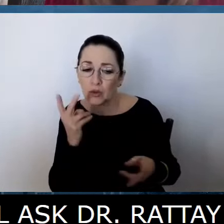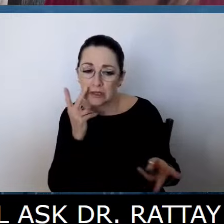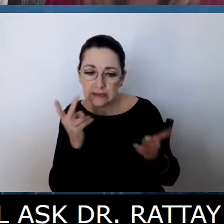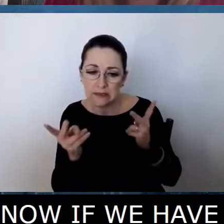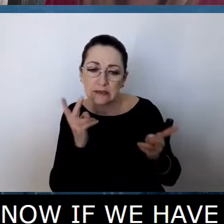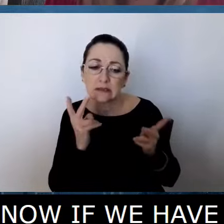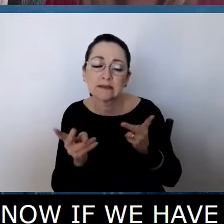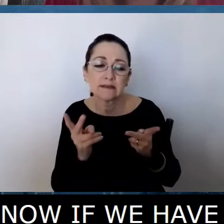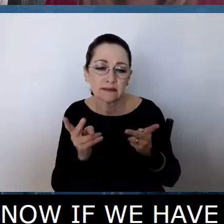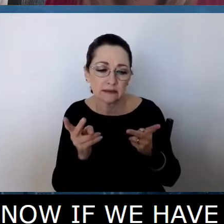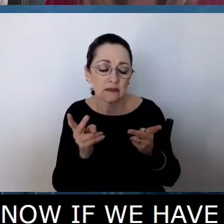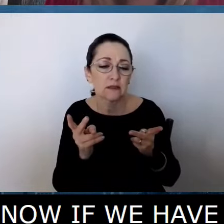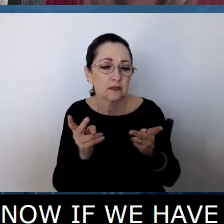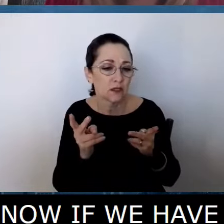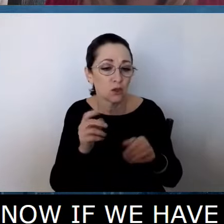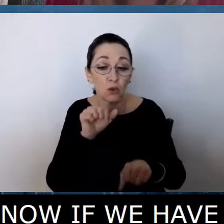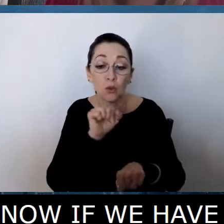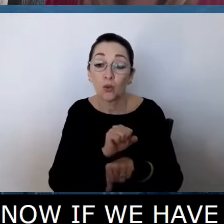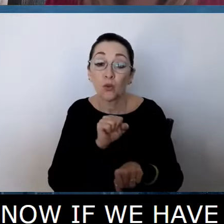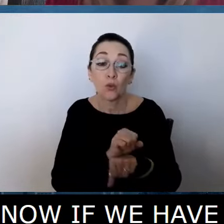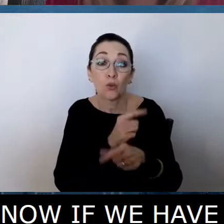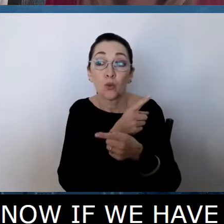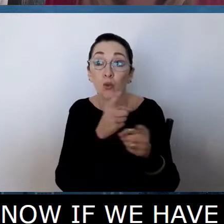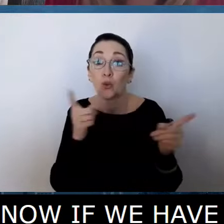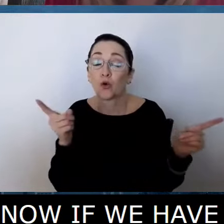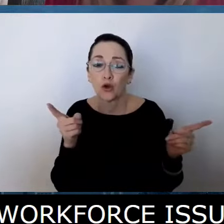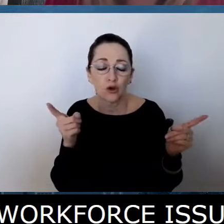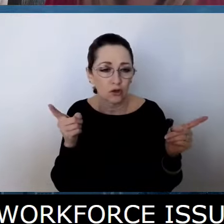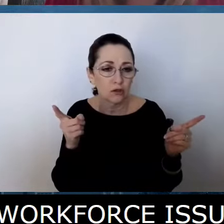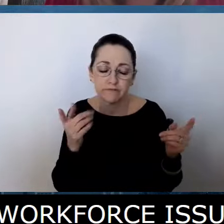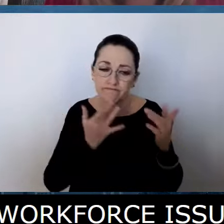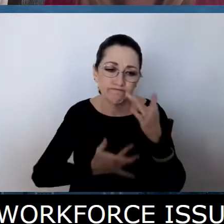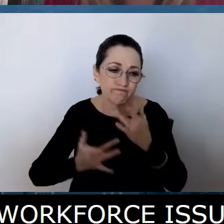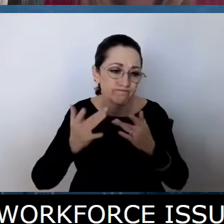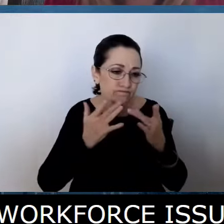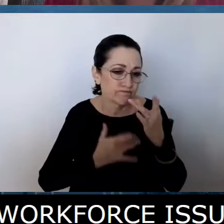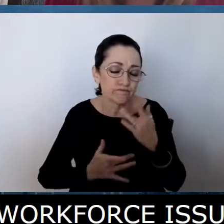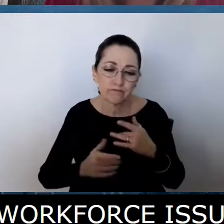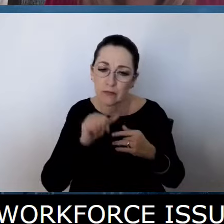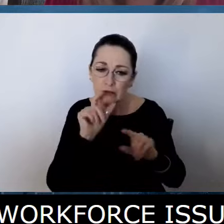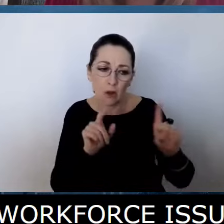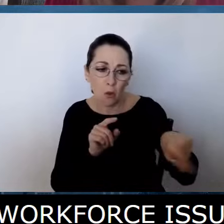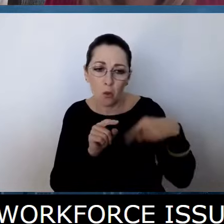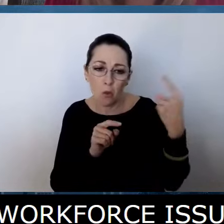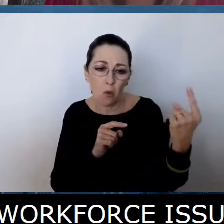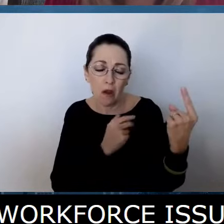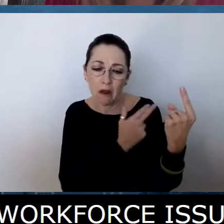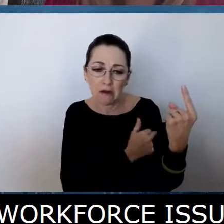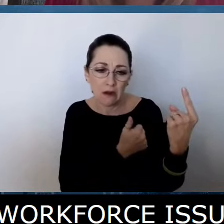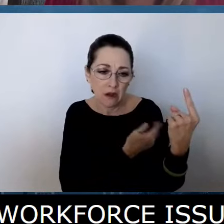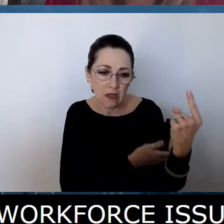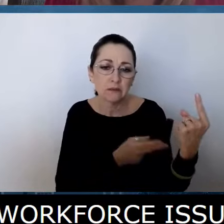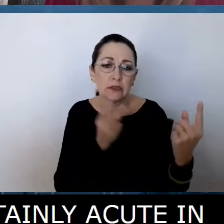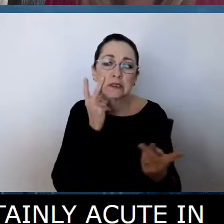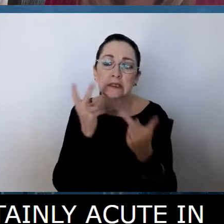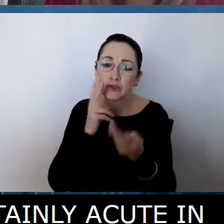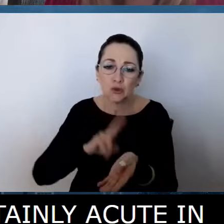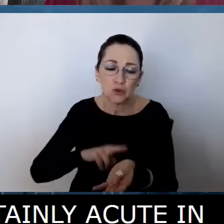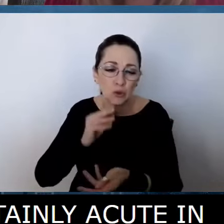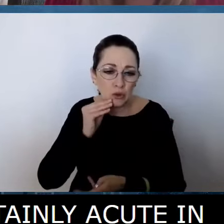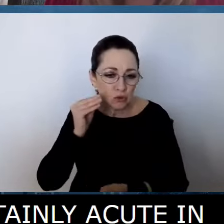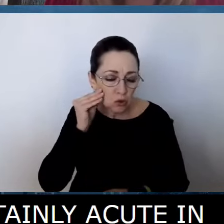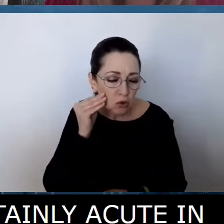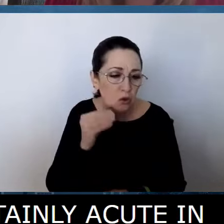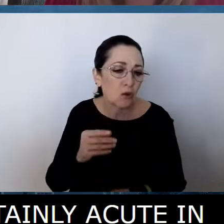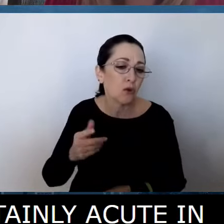economy. It's certainly acute in healthcare and long-term care facilities. We've provided additional resources